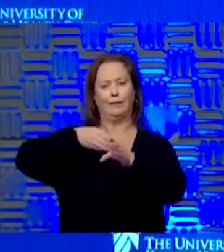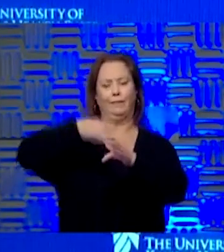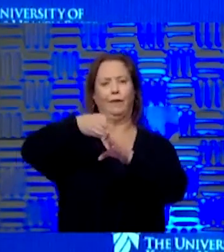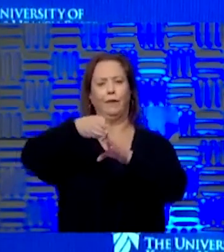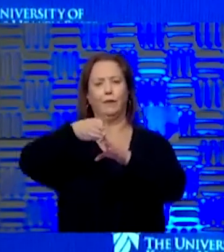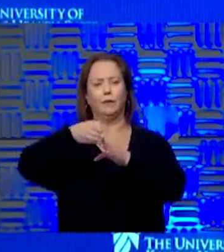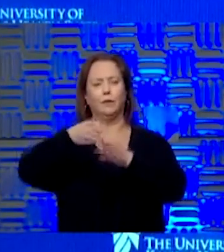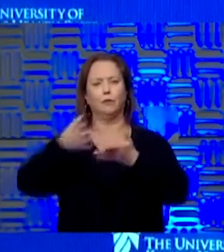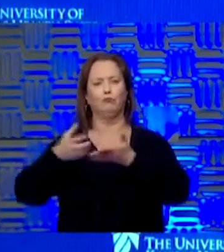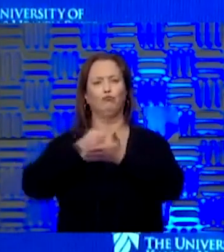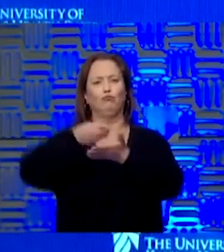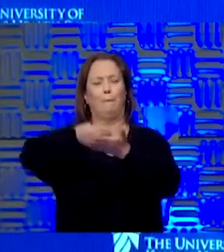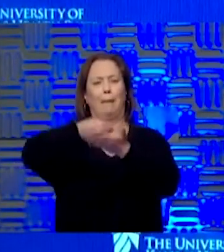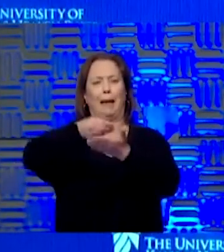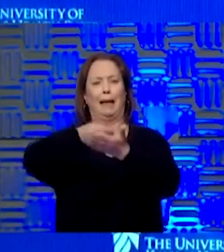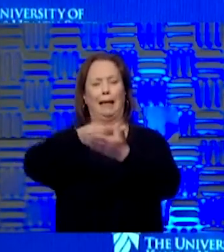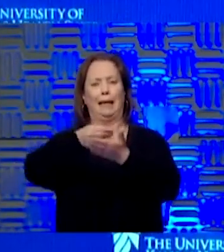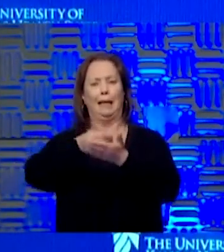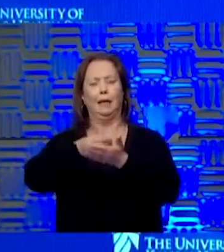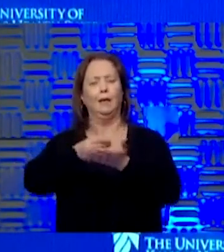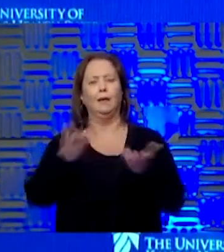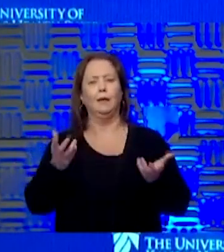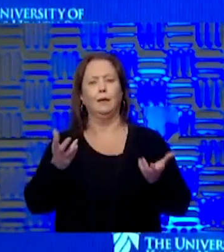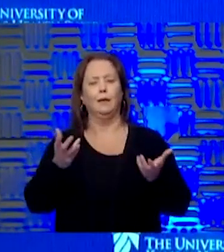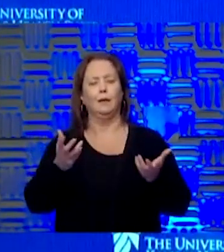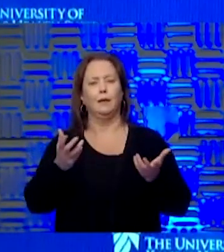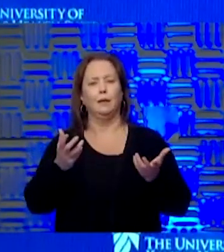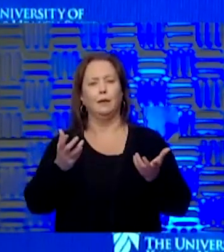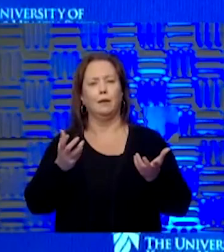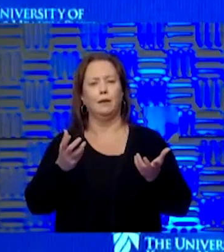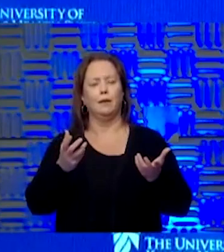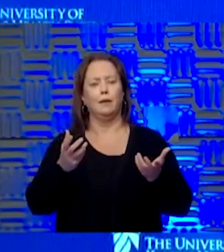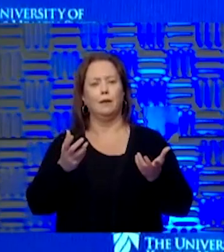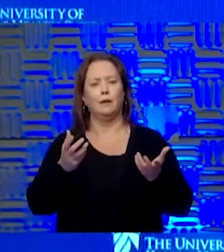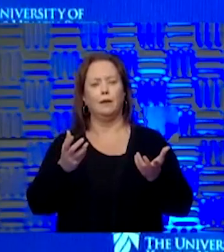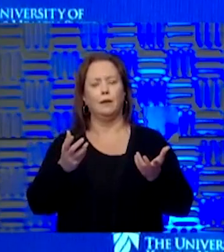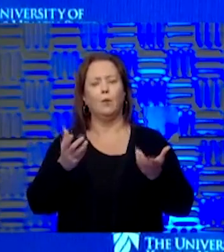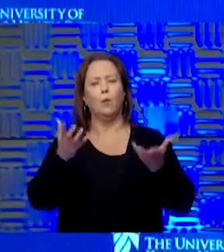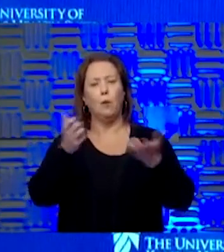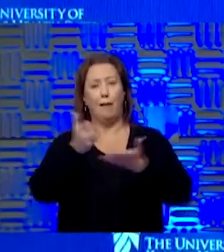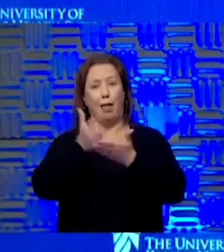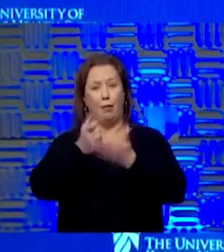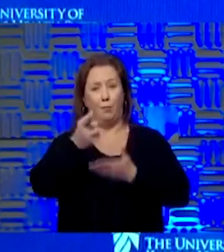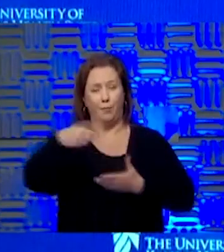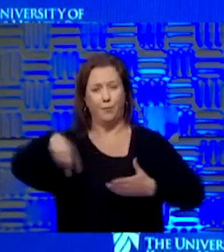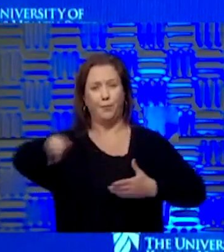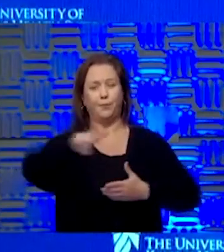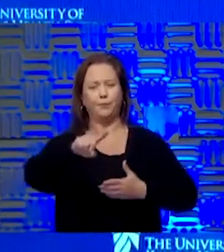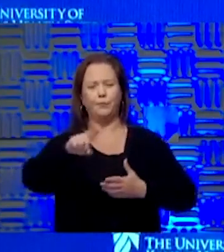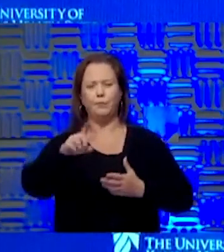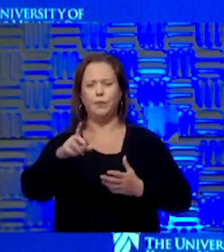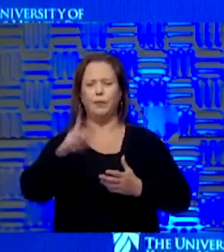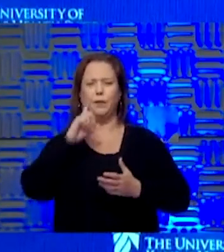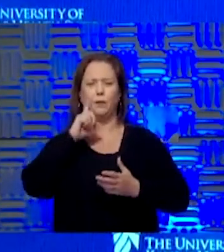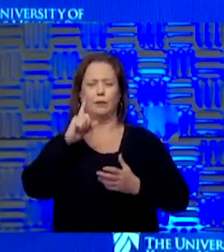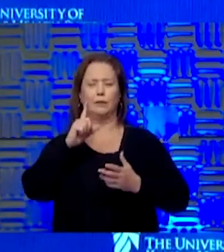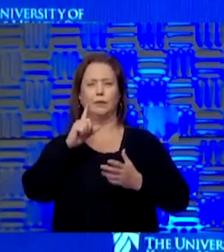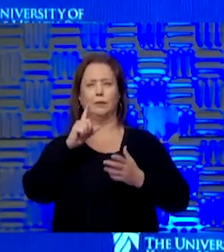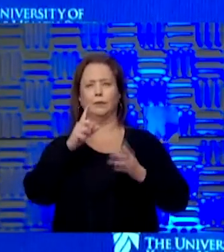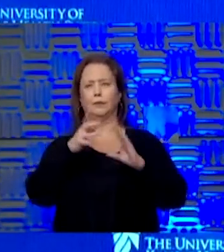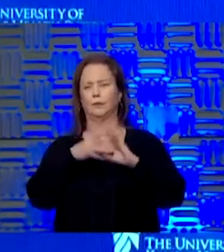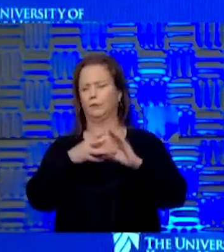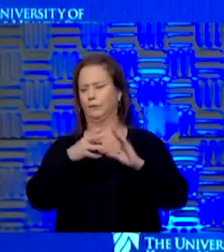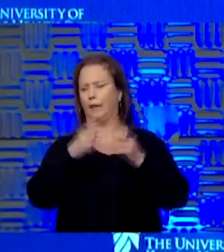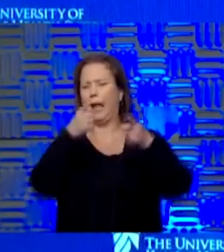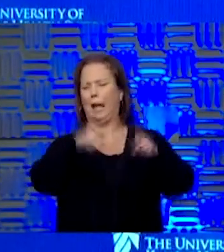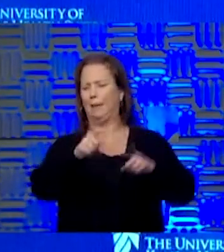try and do things that were unnecessary to patients. And there was a whole epidemic of that maybe in the